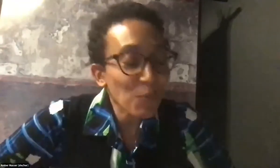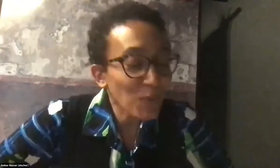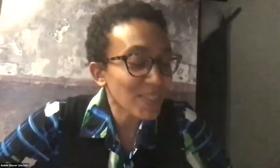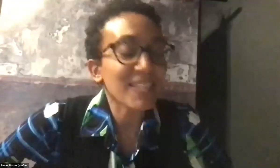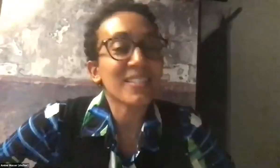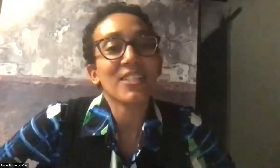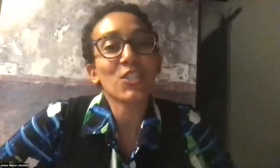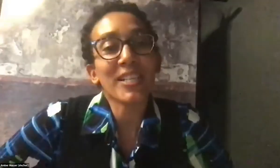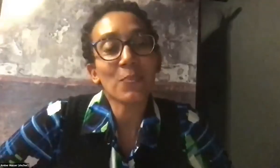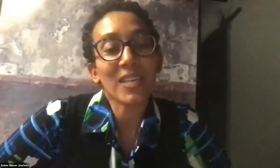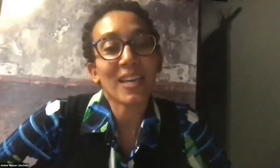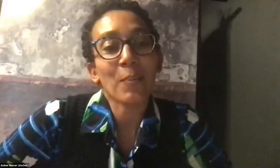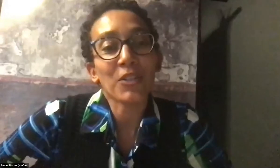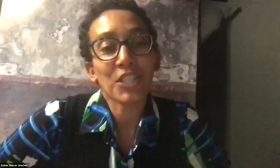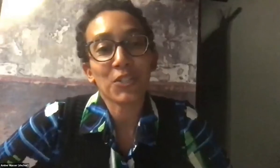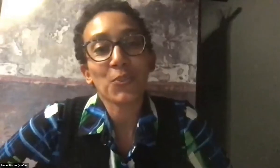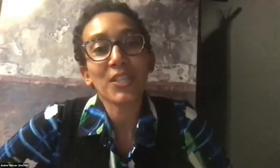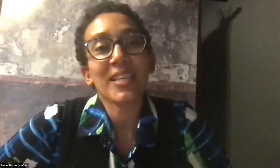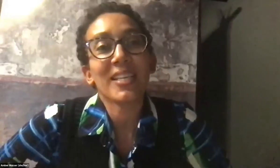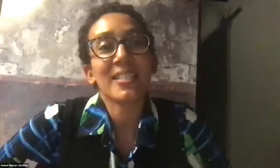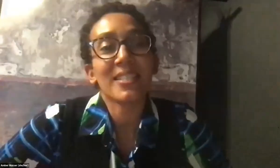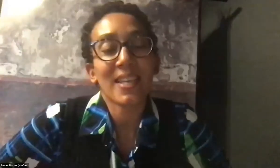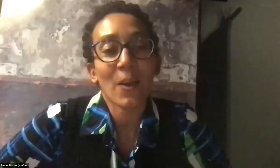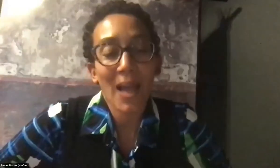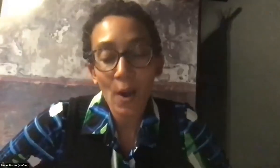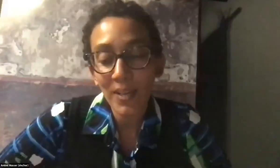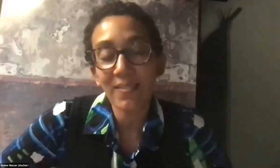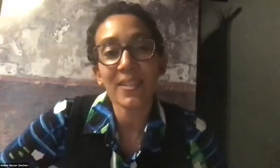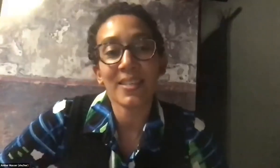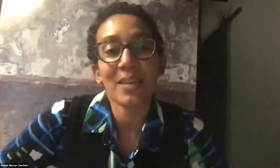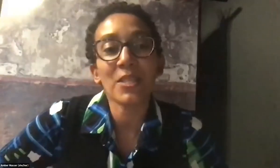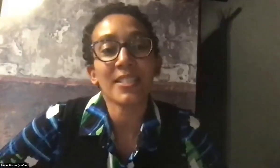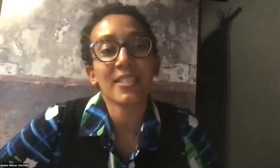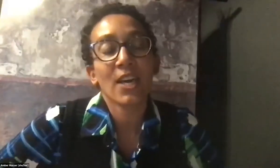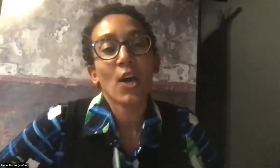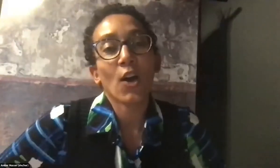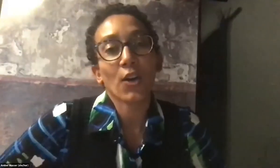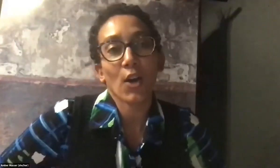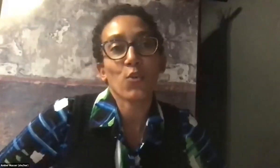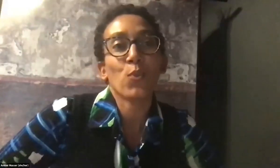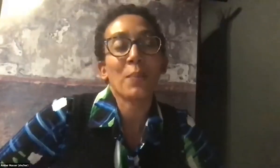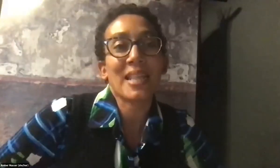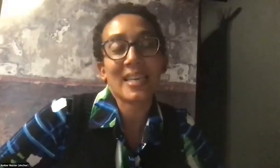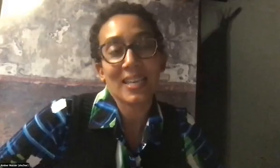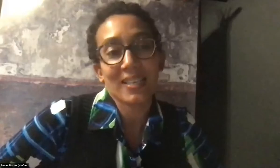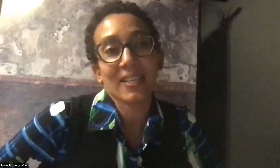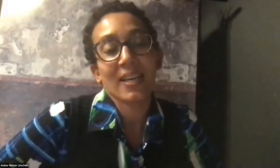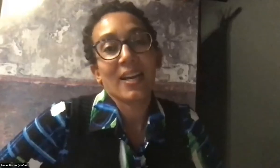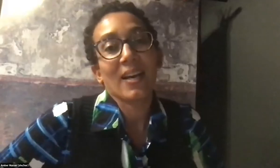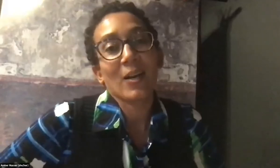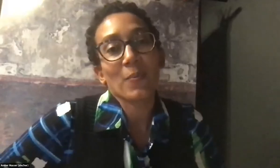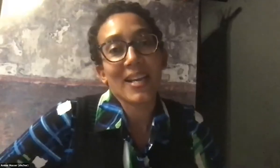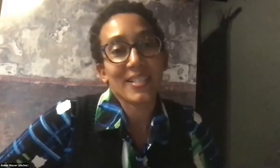But one of the things that strikes me about Chitra's work is how many of the images are of women thinking.